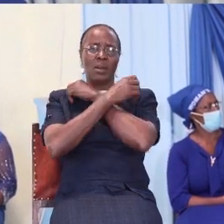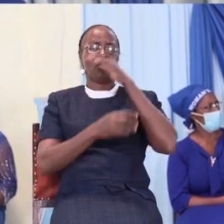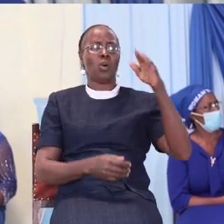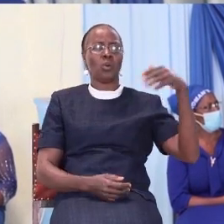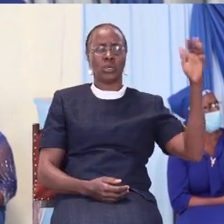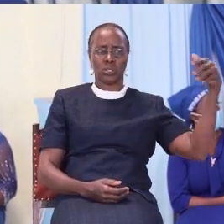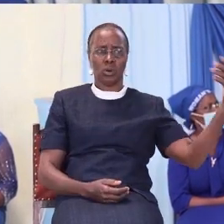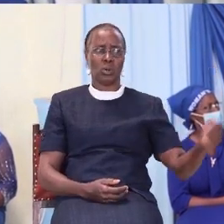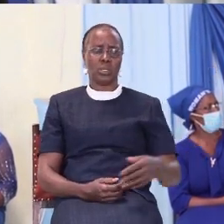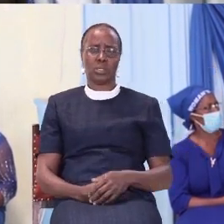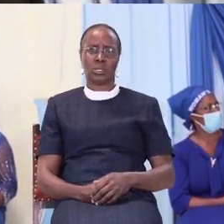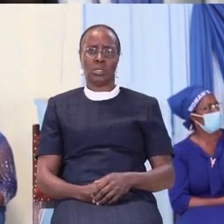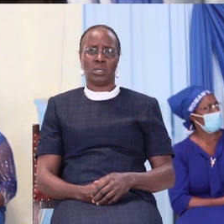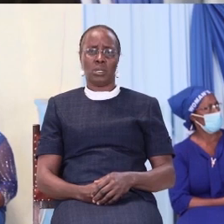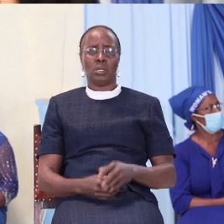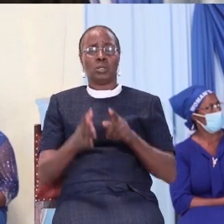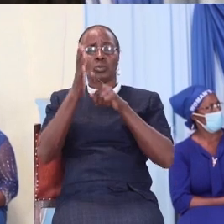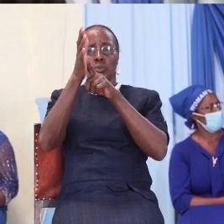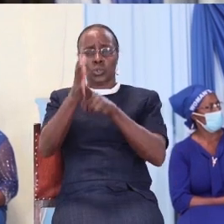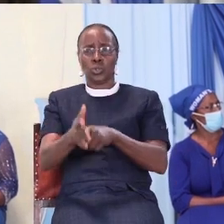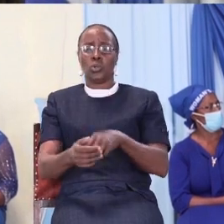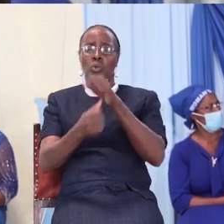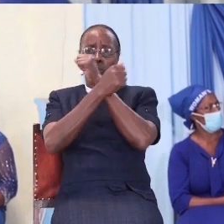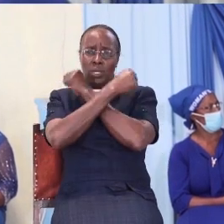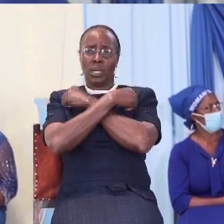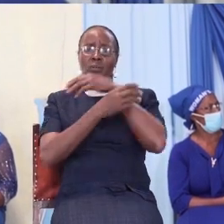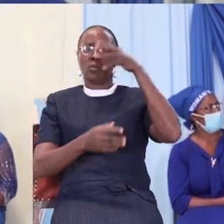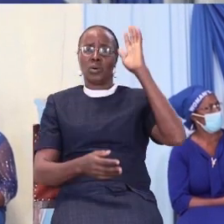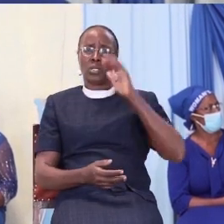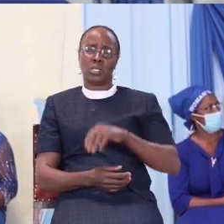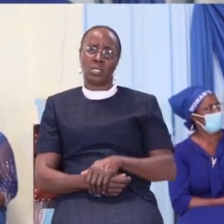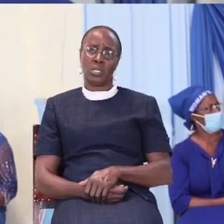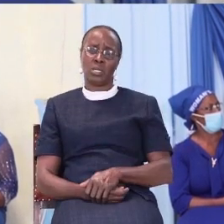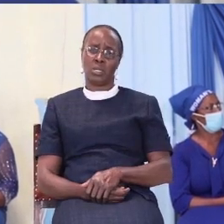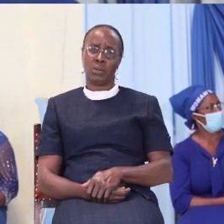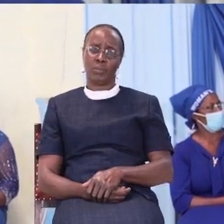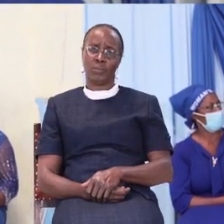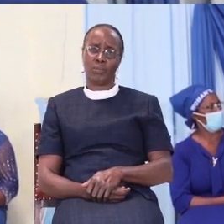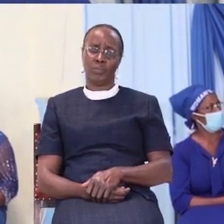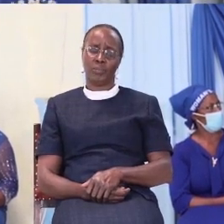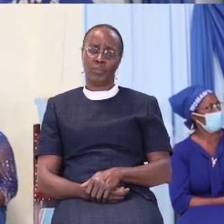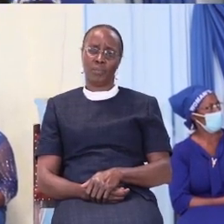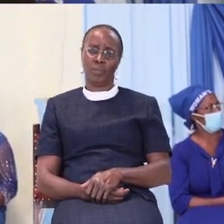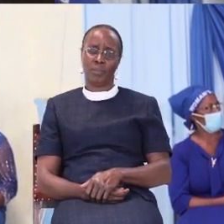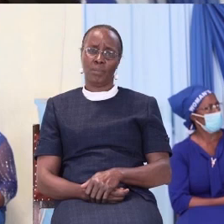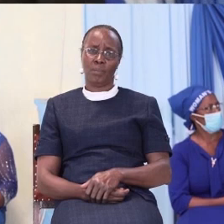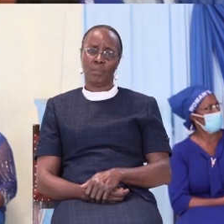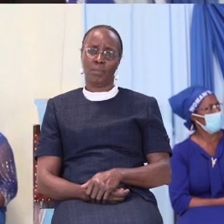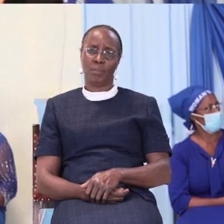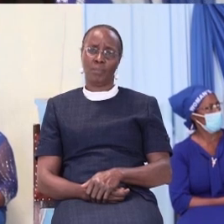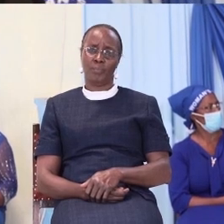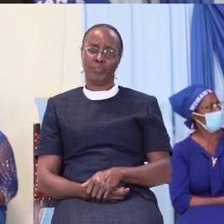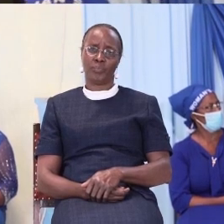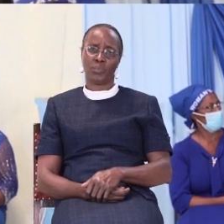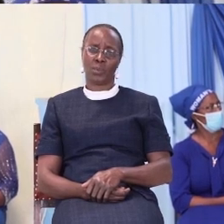everlasting. And therefore, this text, it explains that